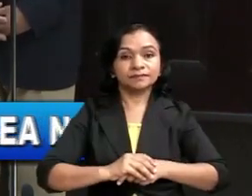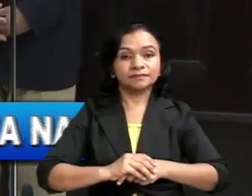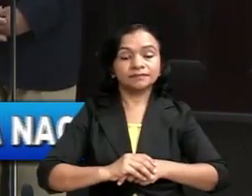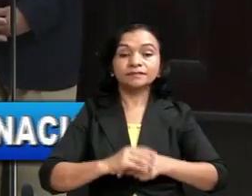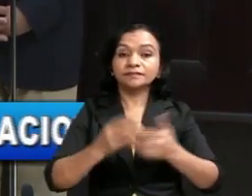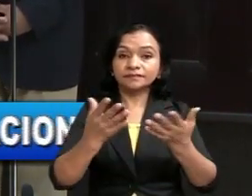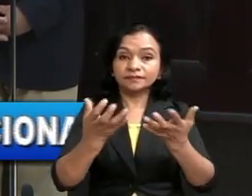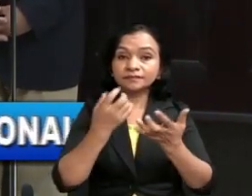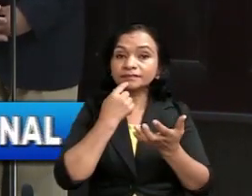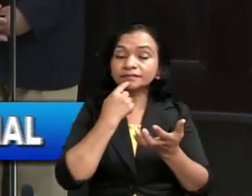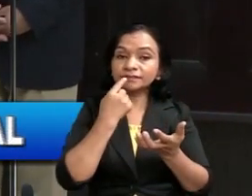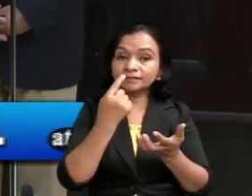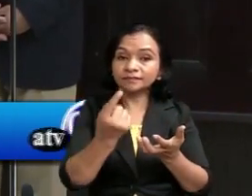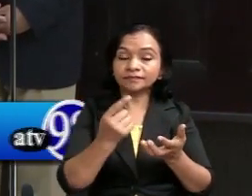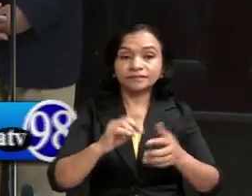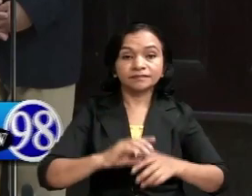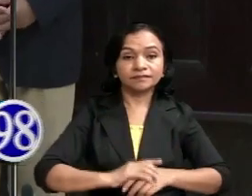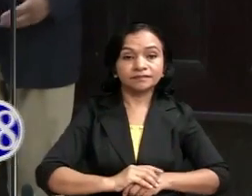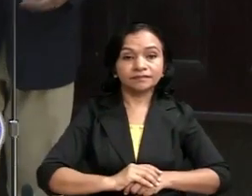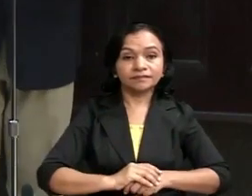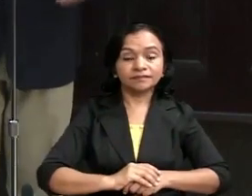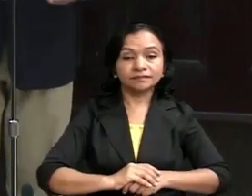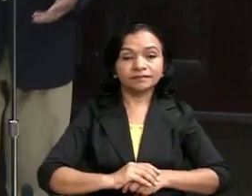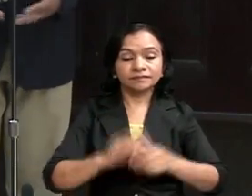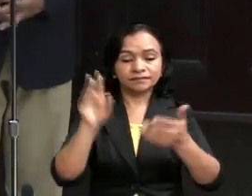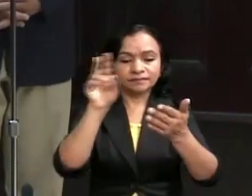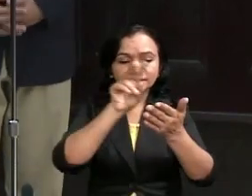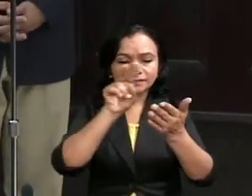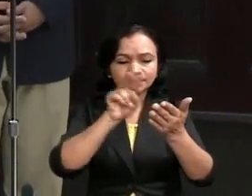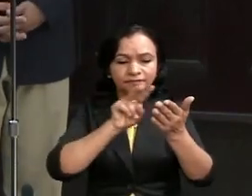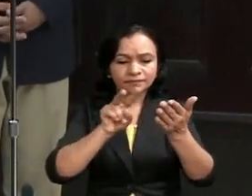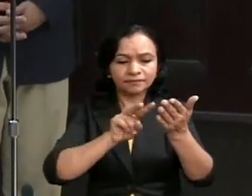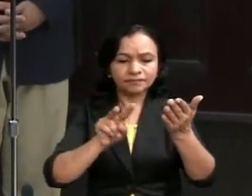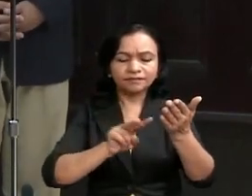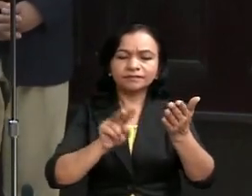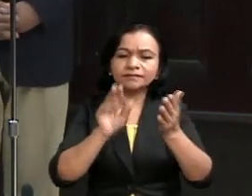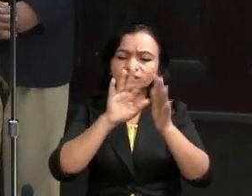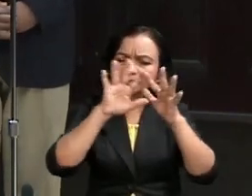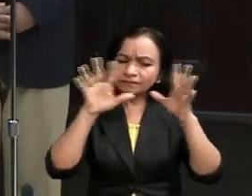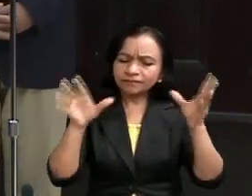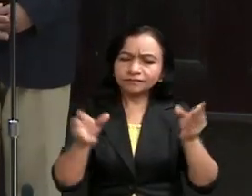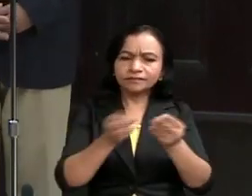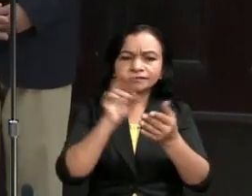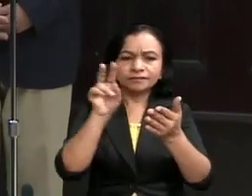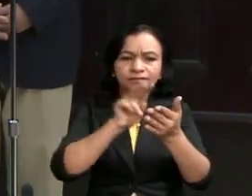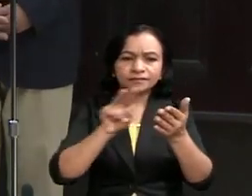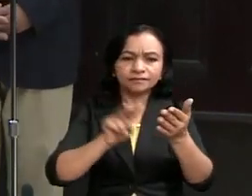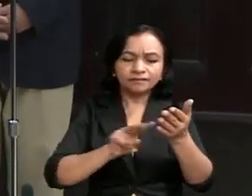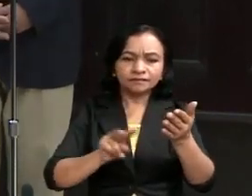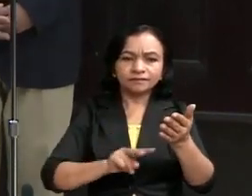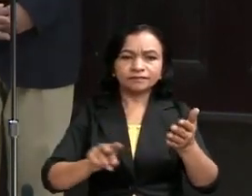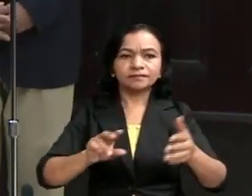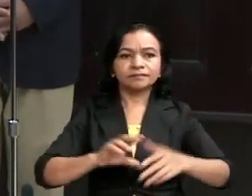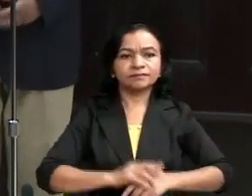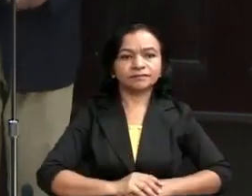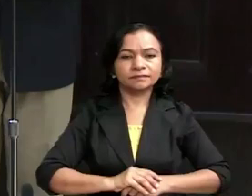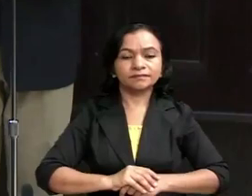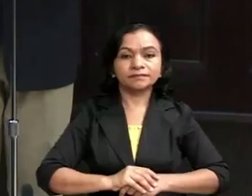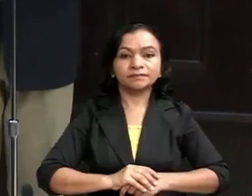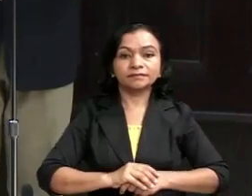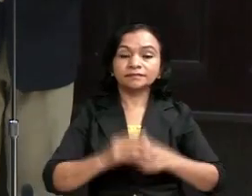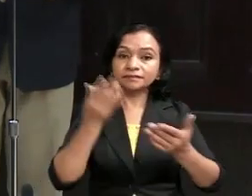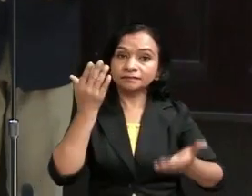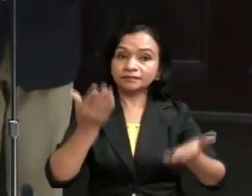déjeme decirle. Read the whole Bible. Lea la Biblia completa. But maybe begin in the book of Romans. Pero